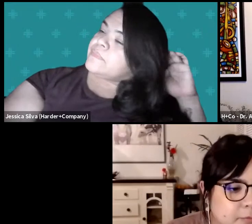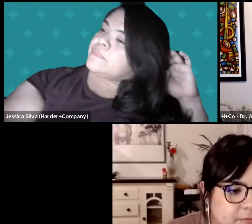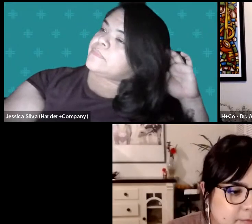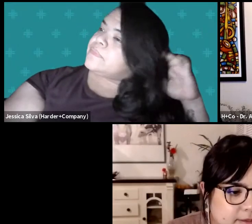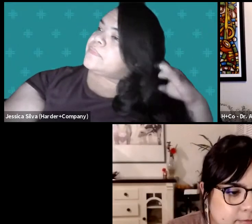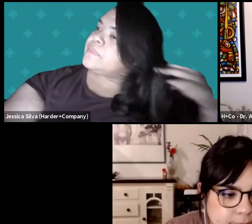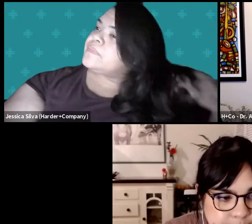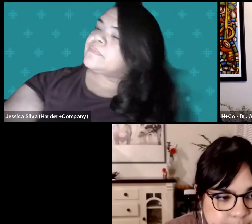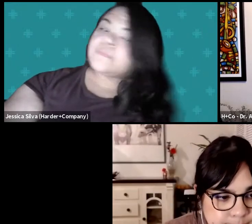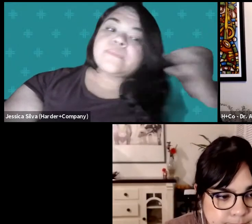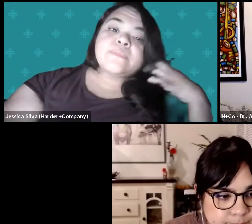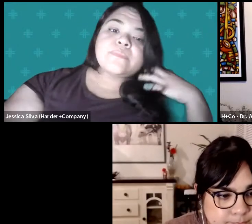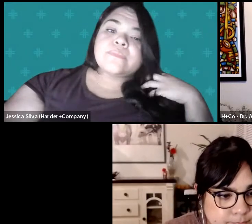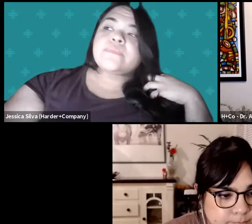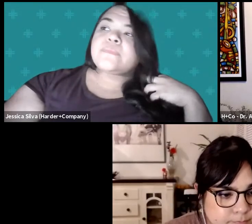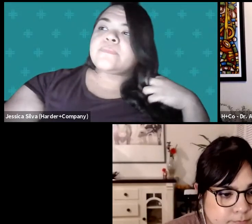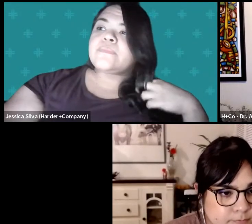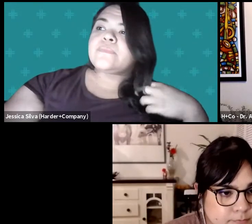I will be right back.